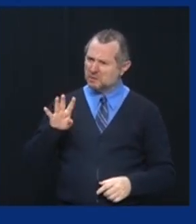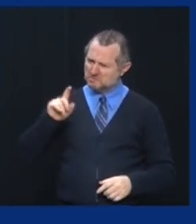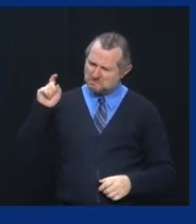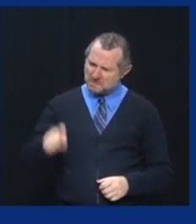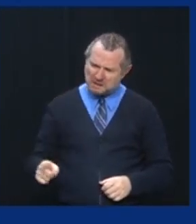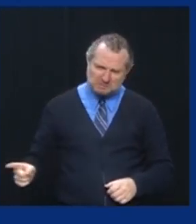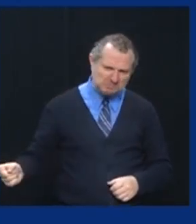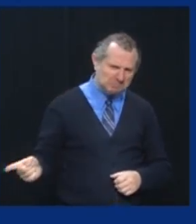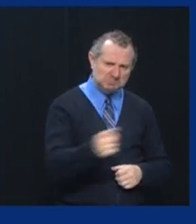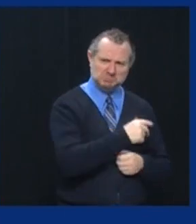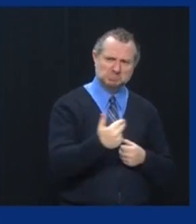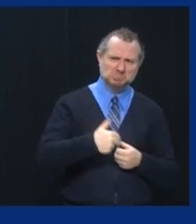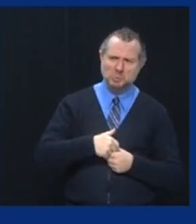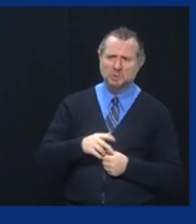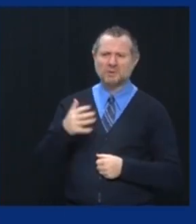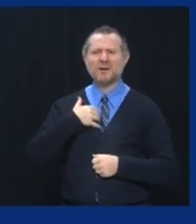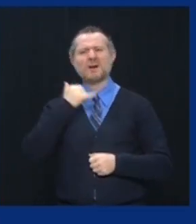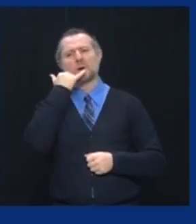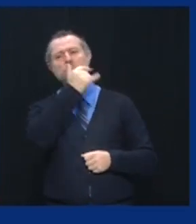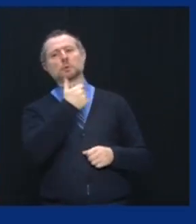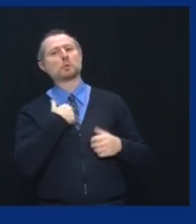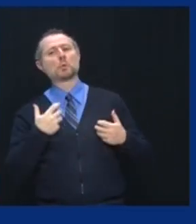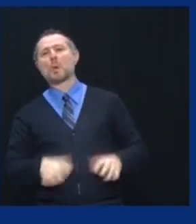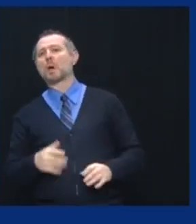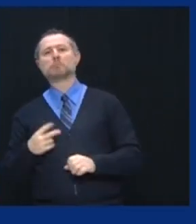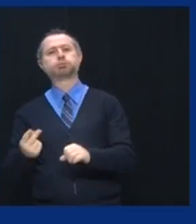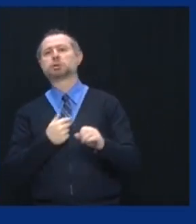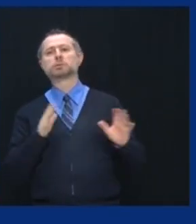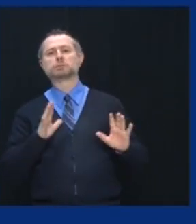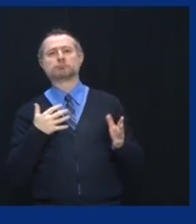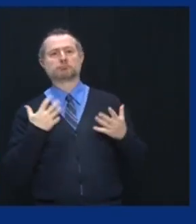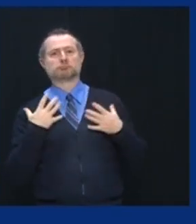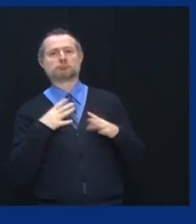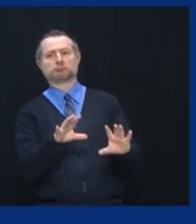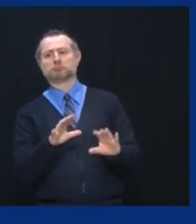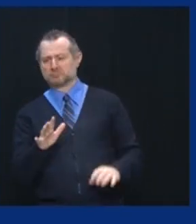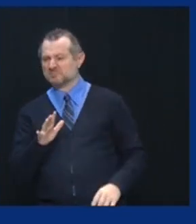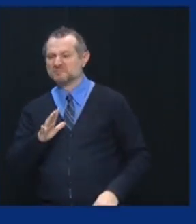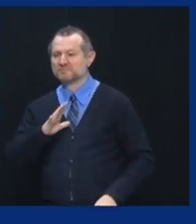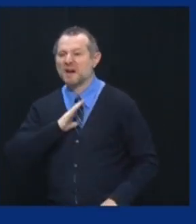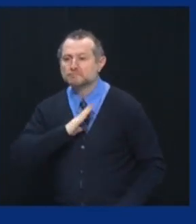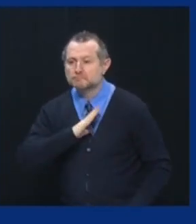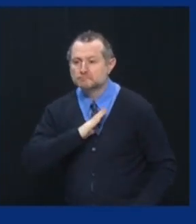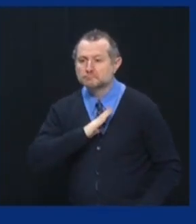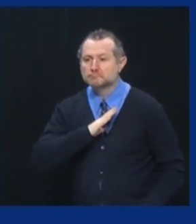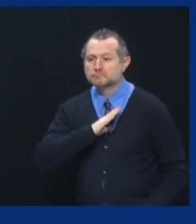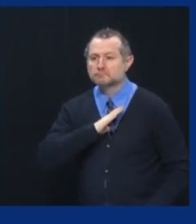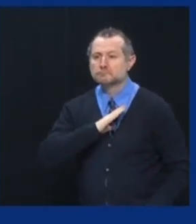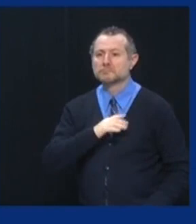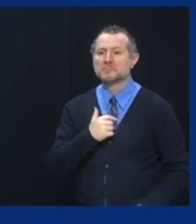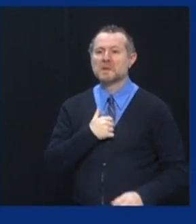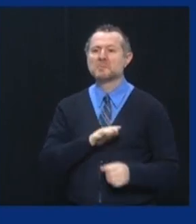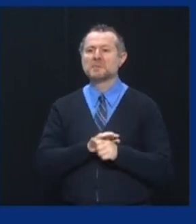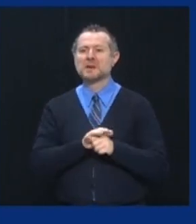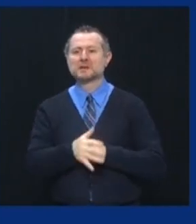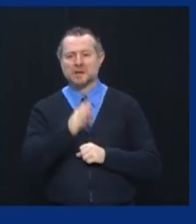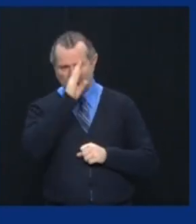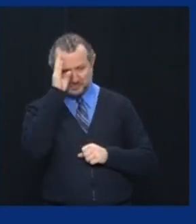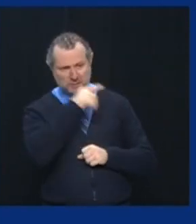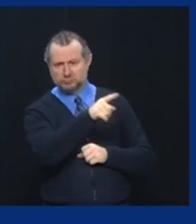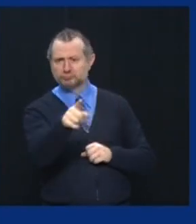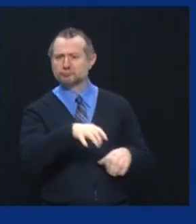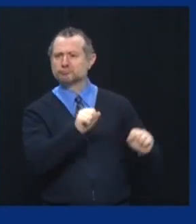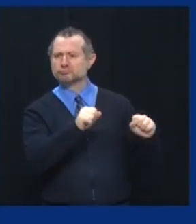do it. That's fine. We have plenty of hospitals, and I'd rather use the